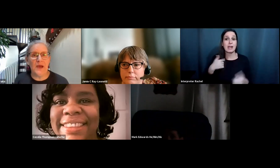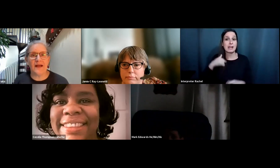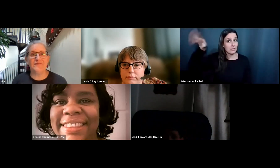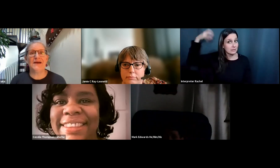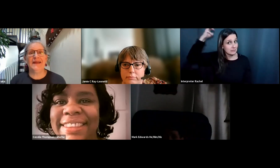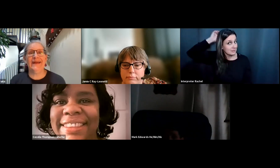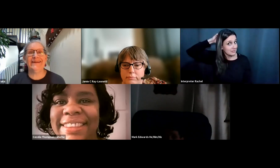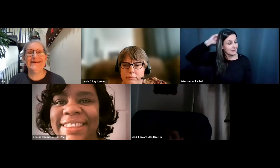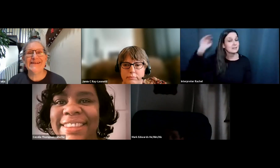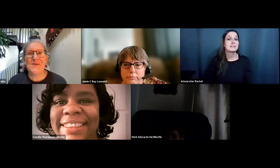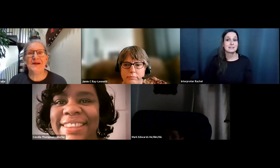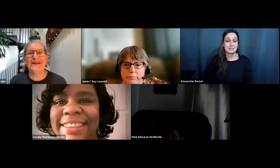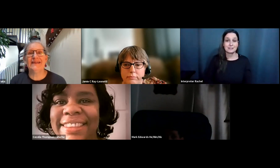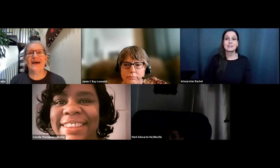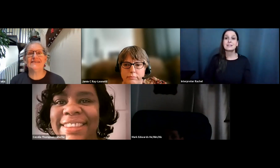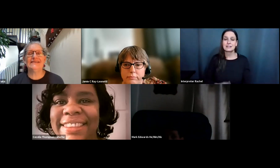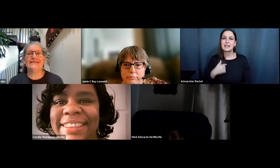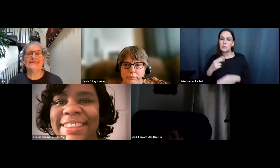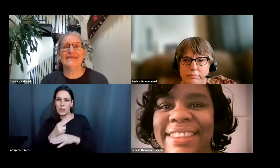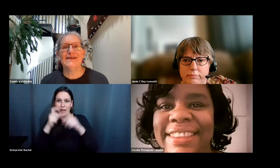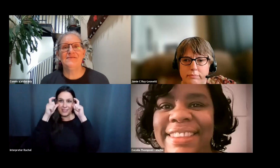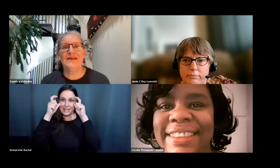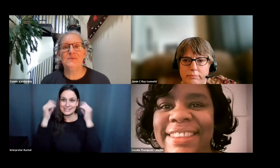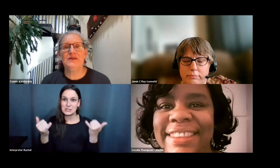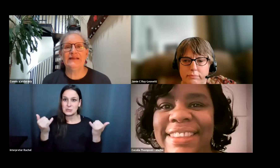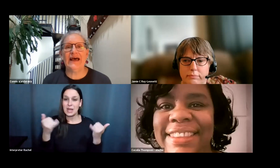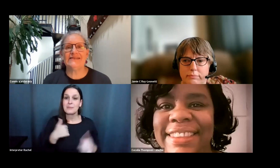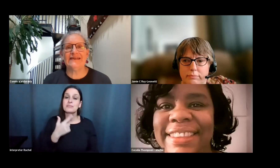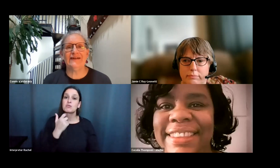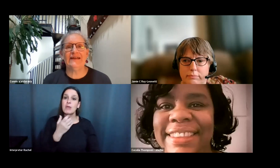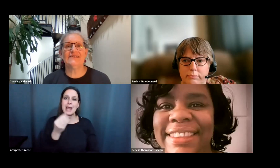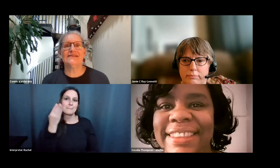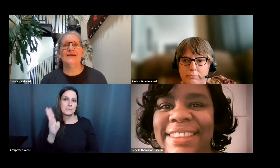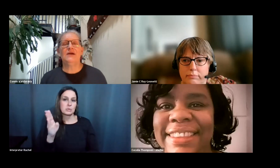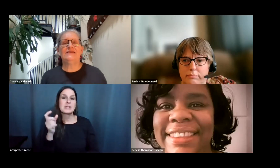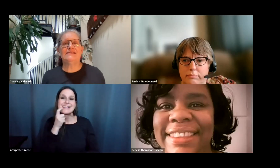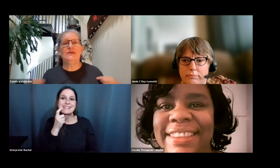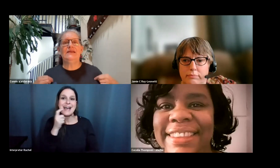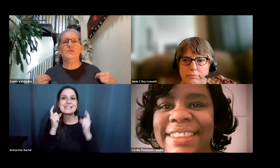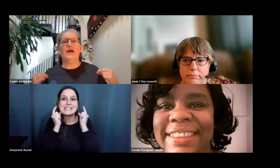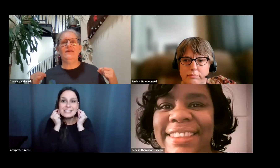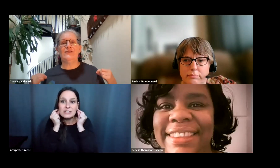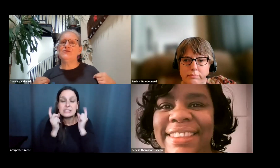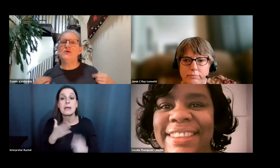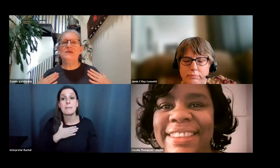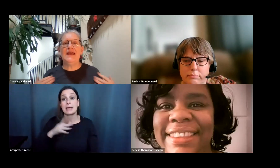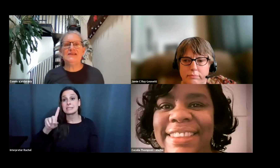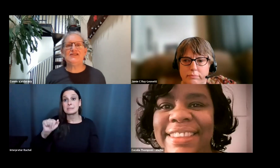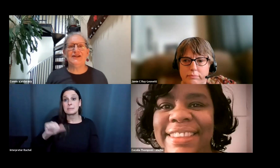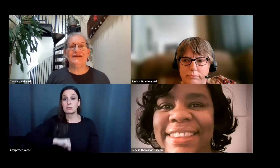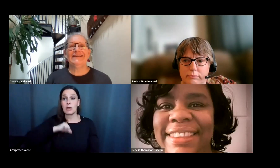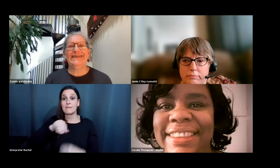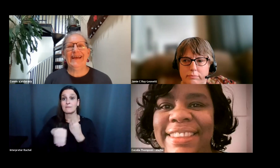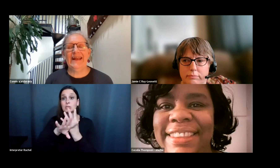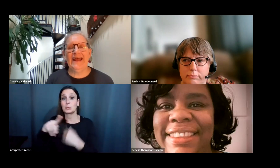knot in the back of my hair and wearing glasses, red and blue glass earrings, my disability pride virtual PA